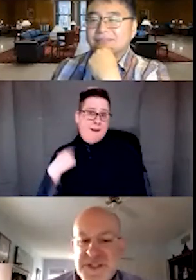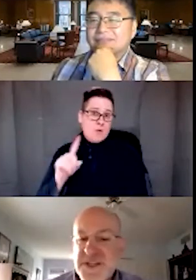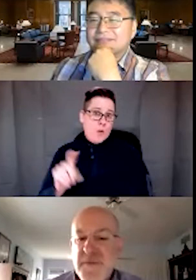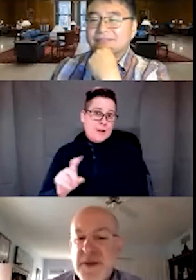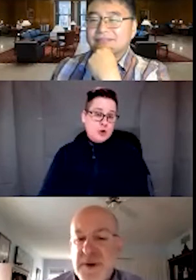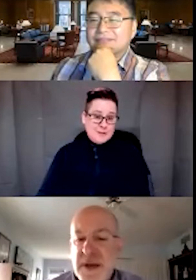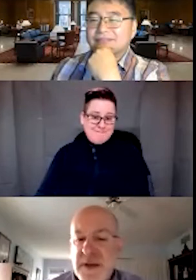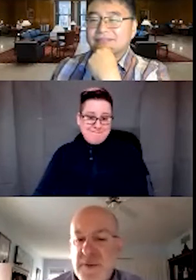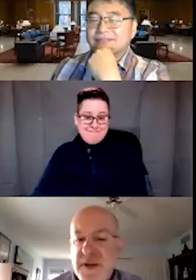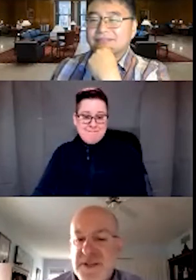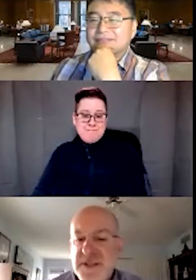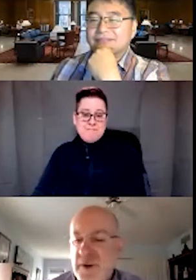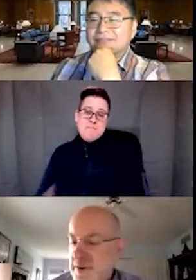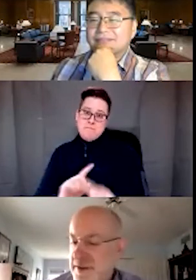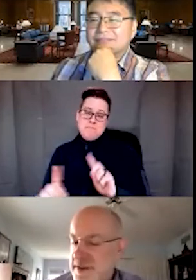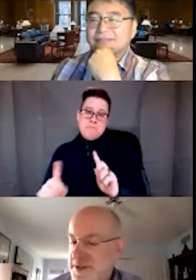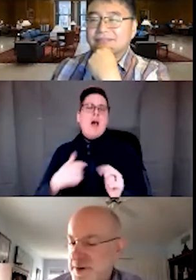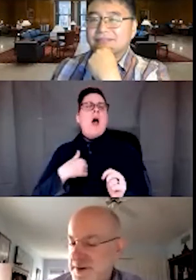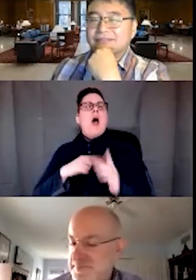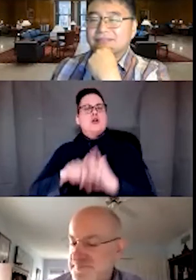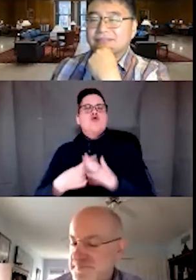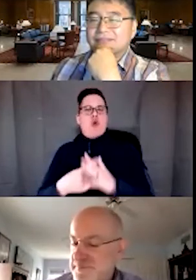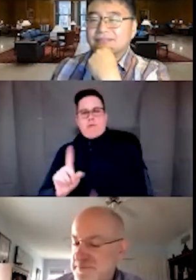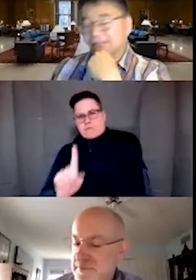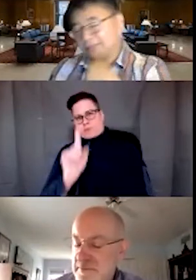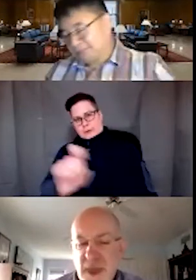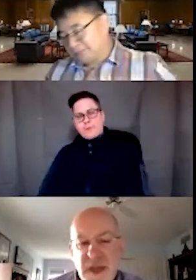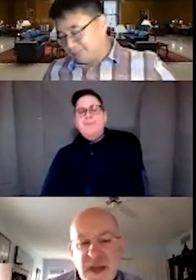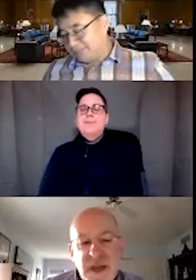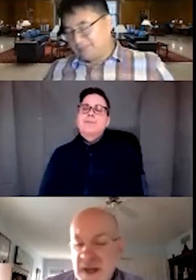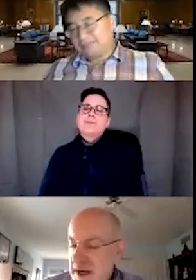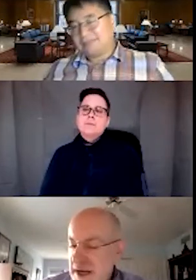which questions come in. But I wanted to start with this one.